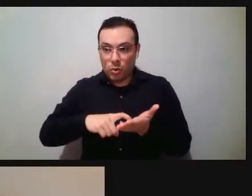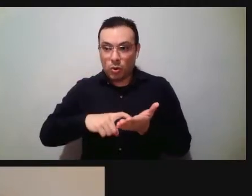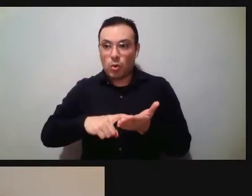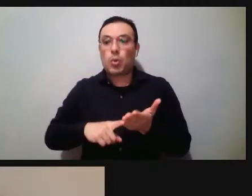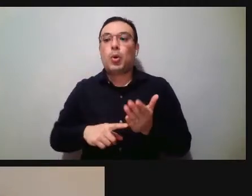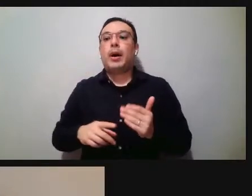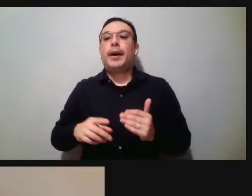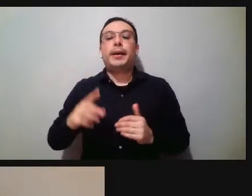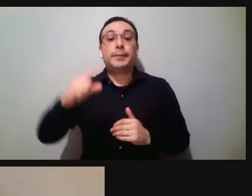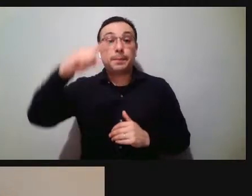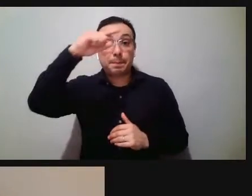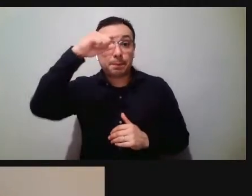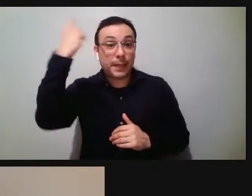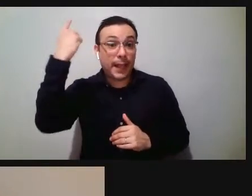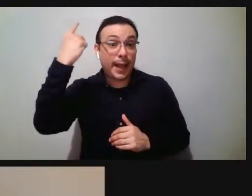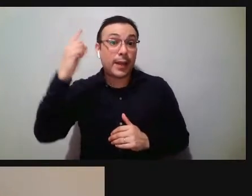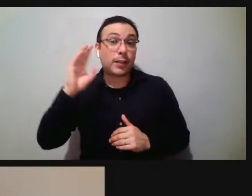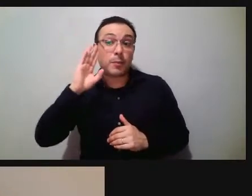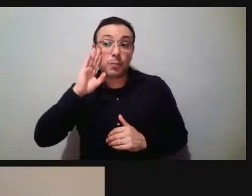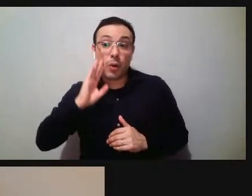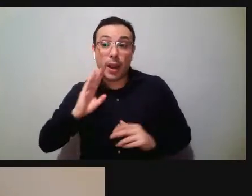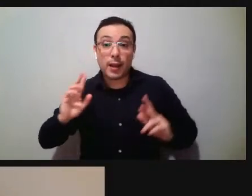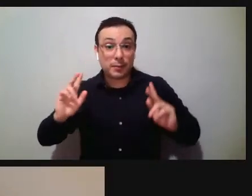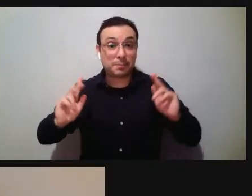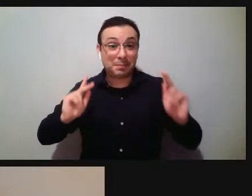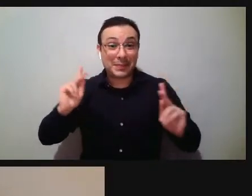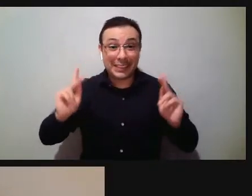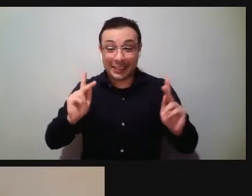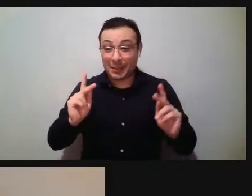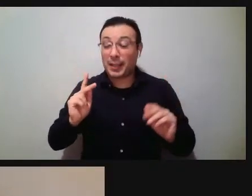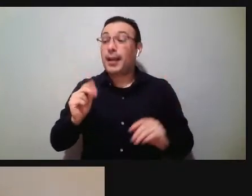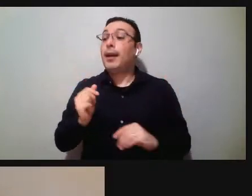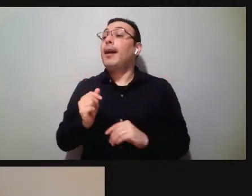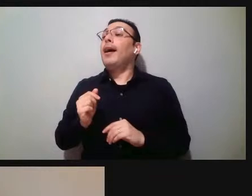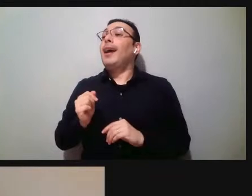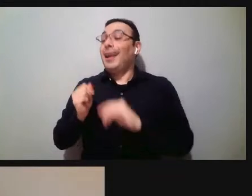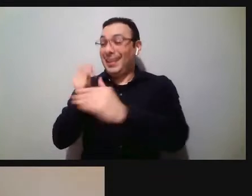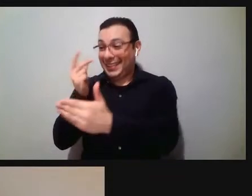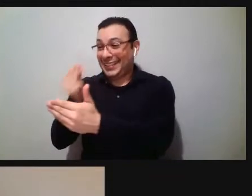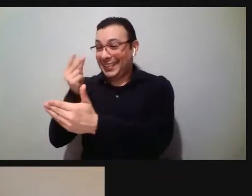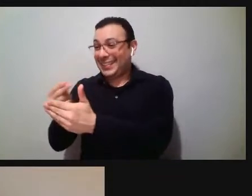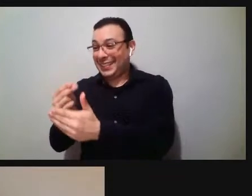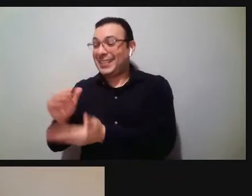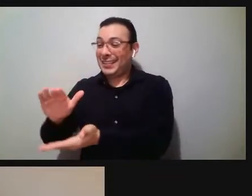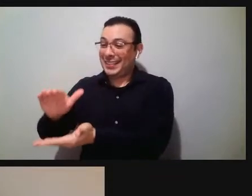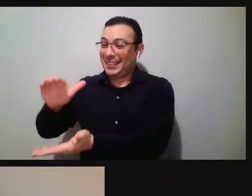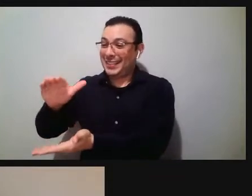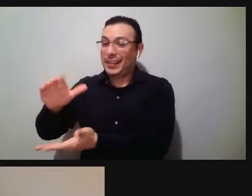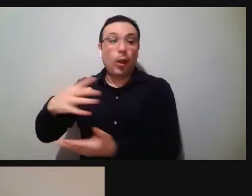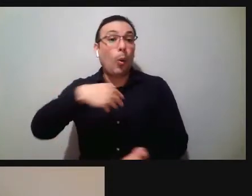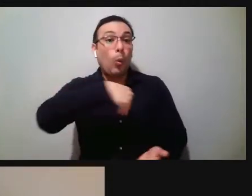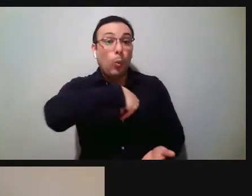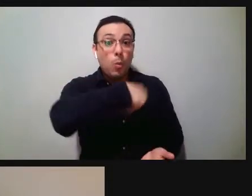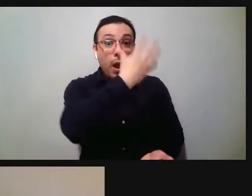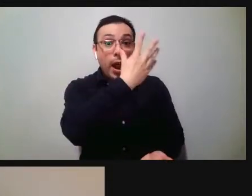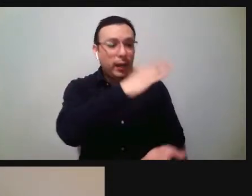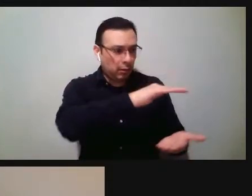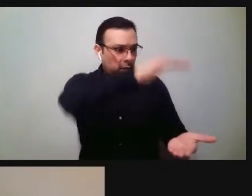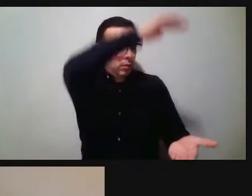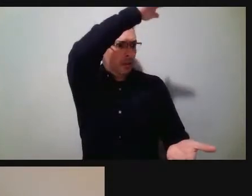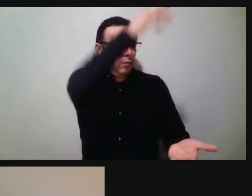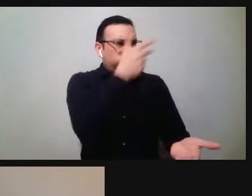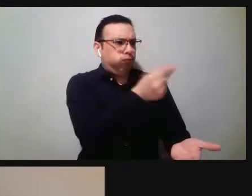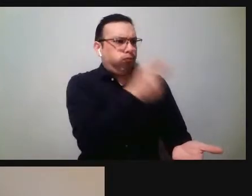brown people not being vaccinated at the same rates as white Americans, to me, that's concerning and it's an